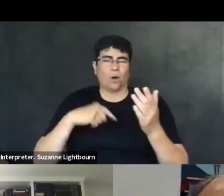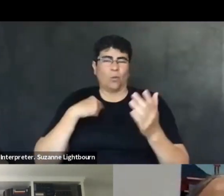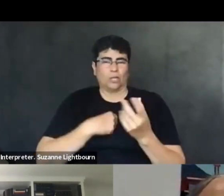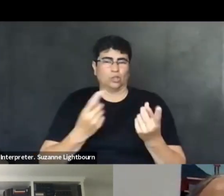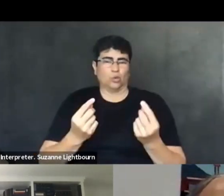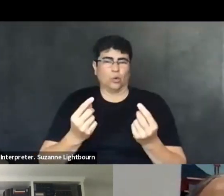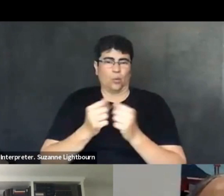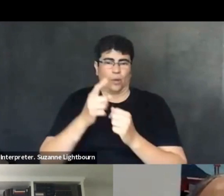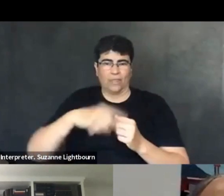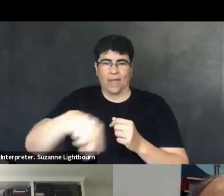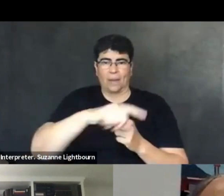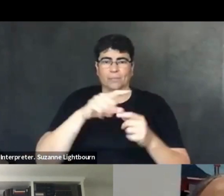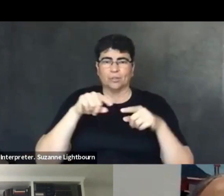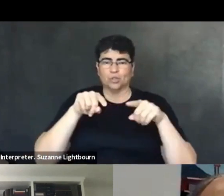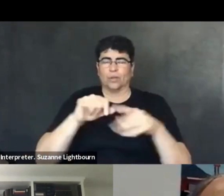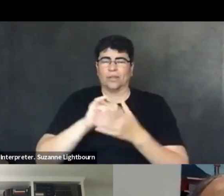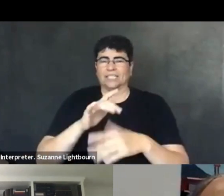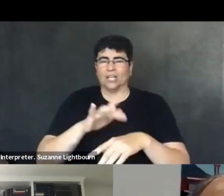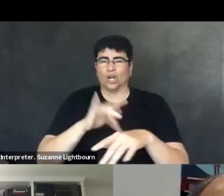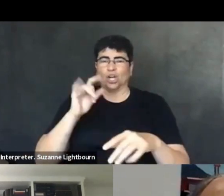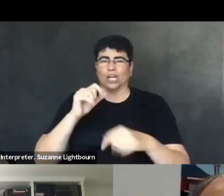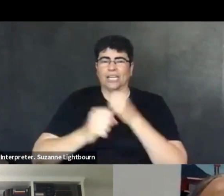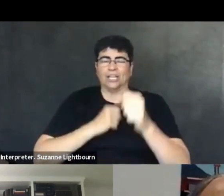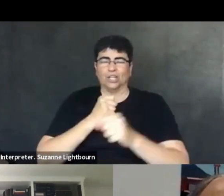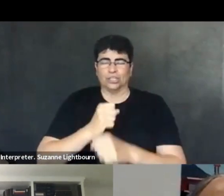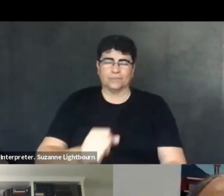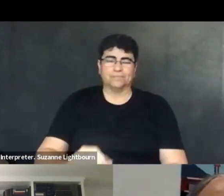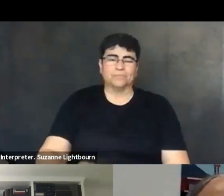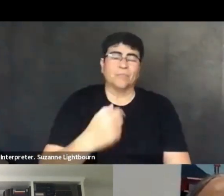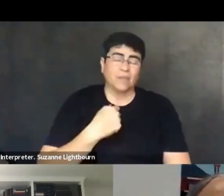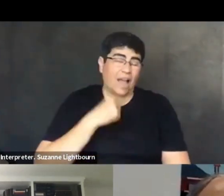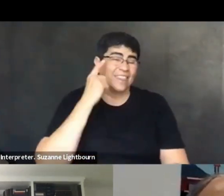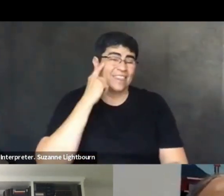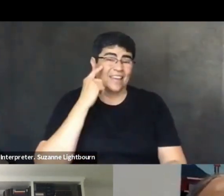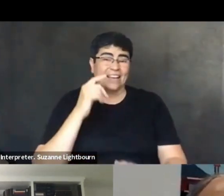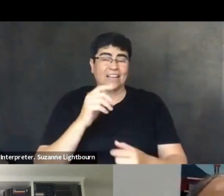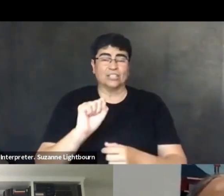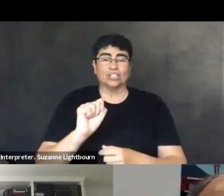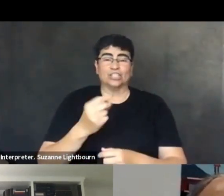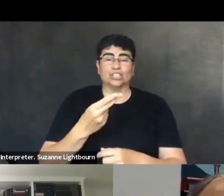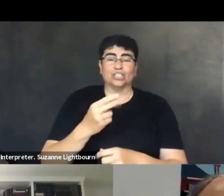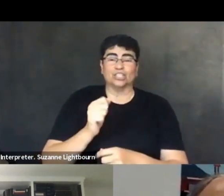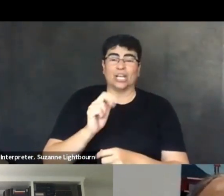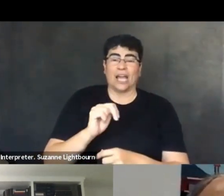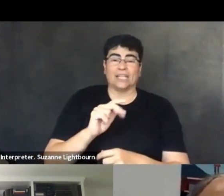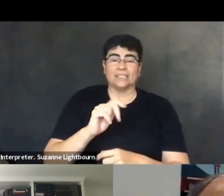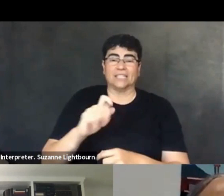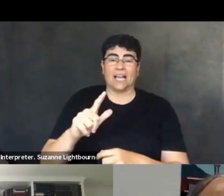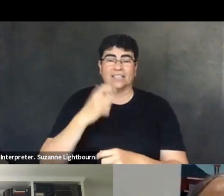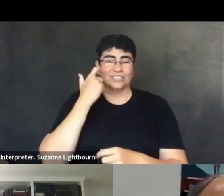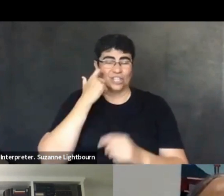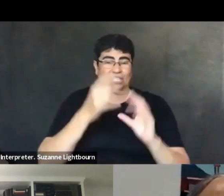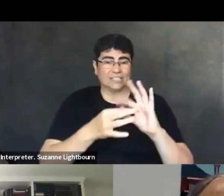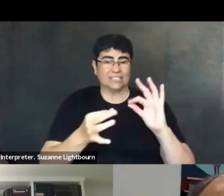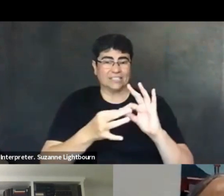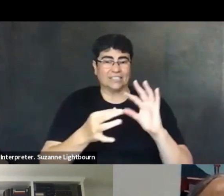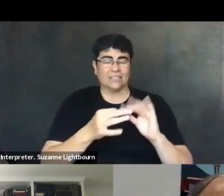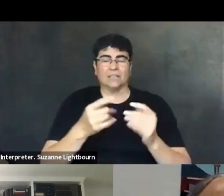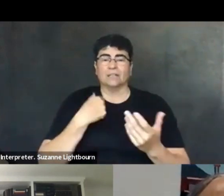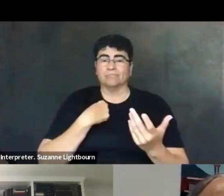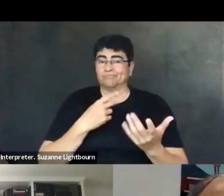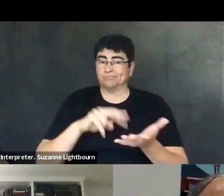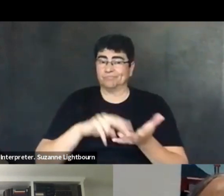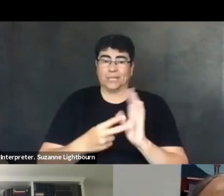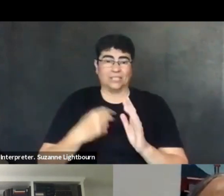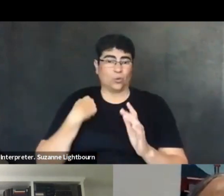with them during these early years. And I think the things that Chantel has highlighted today suggest we're not doing what we